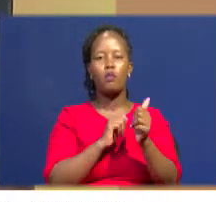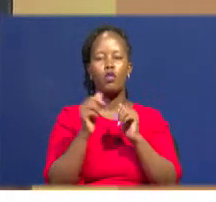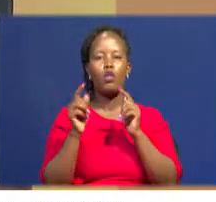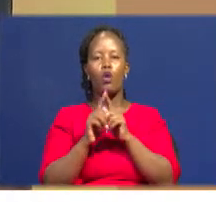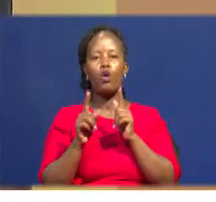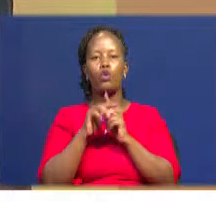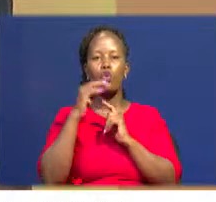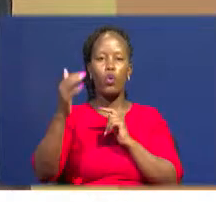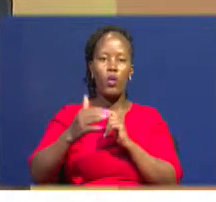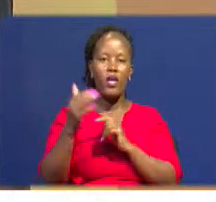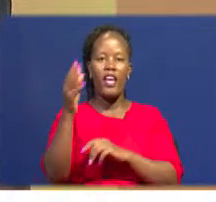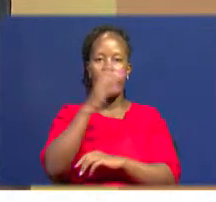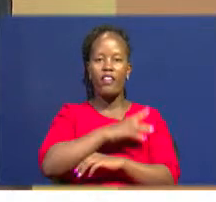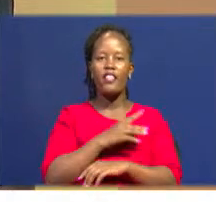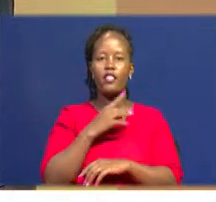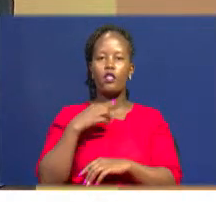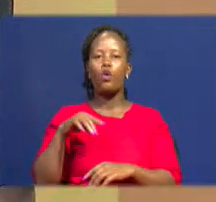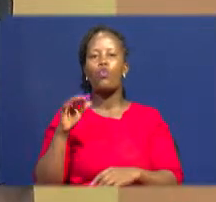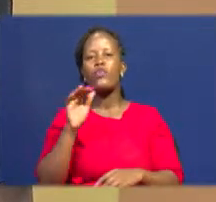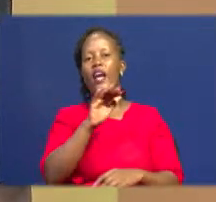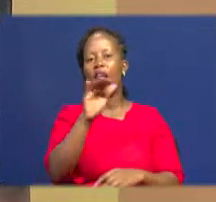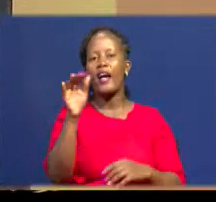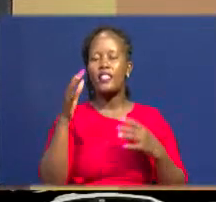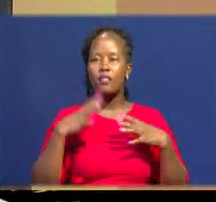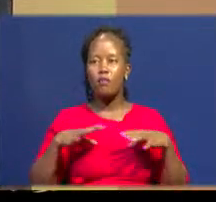just rallying people down at the coast to continue